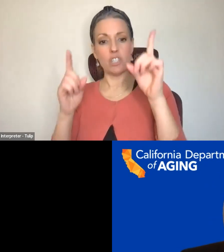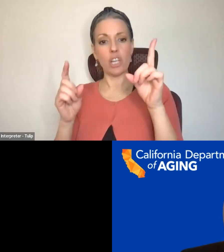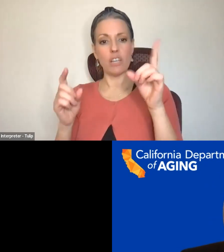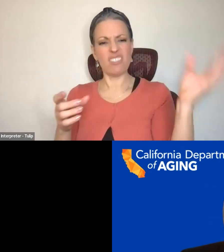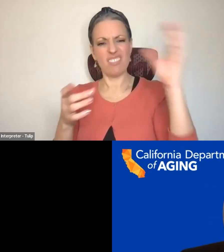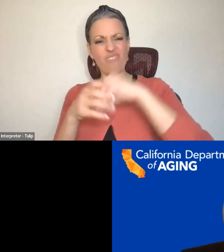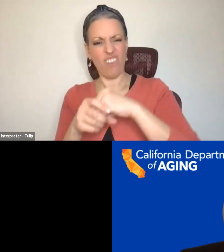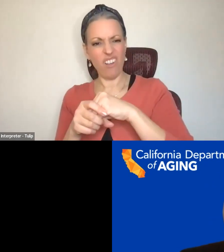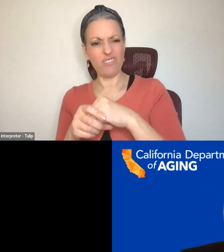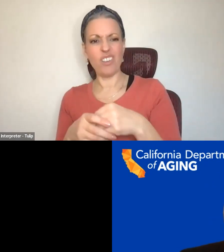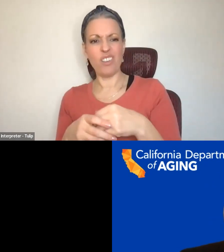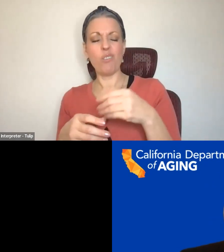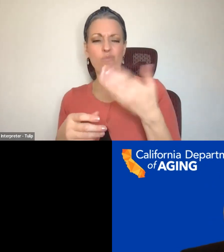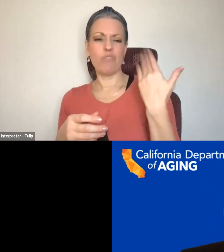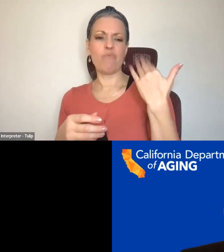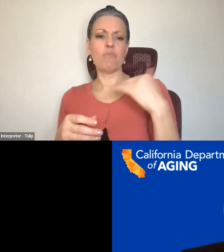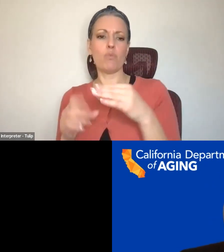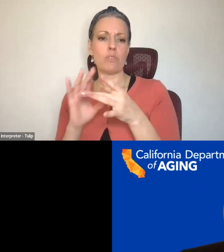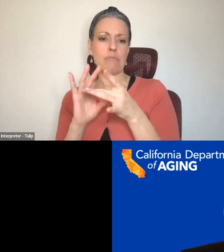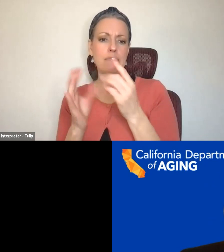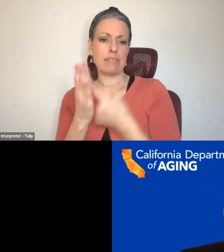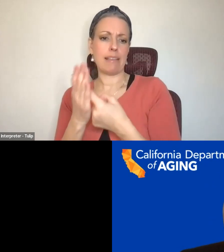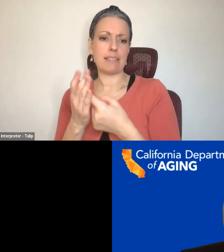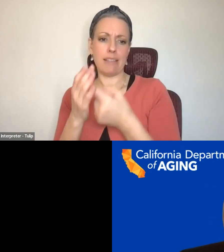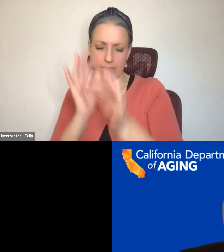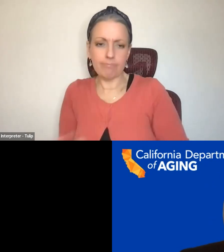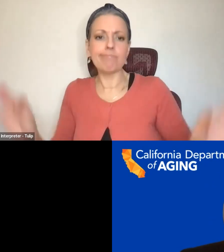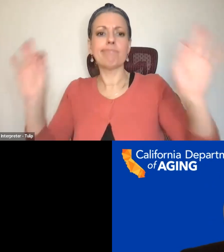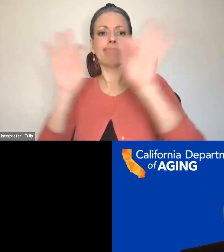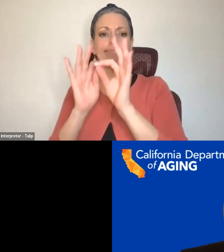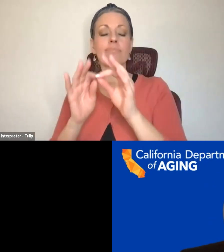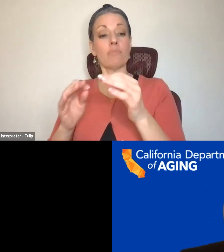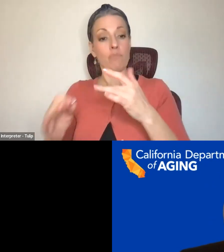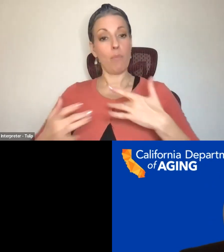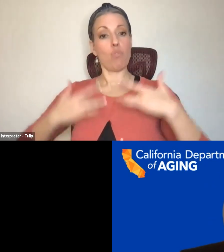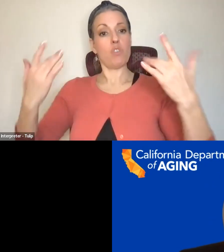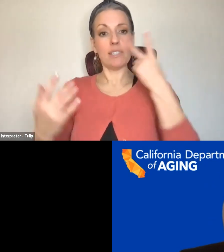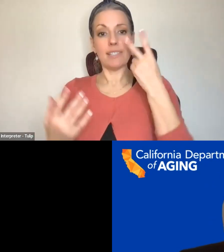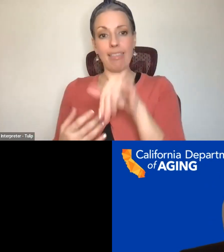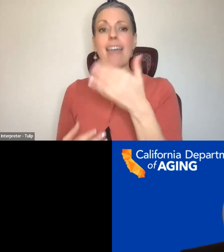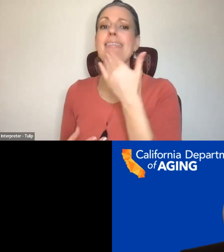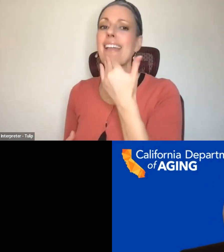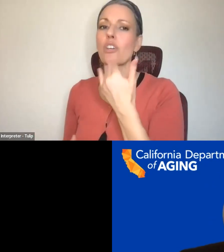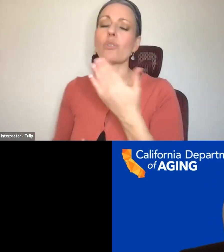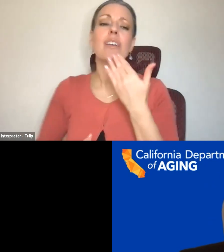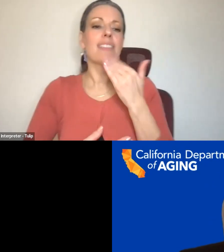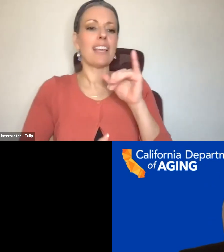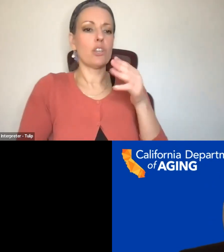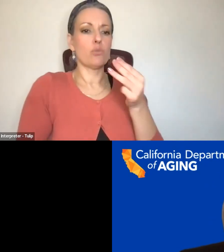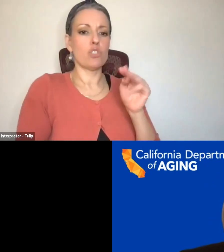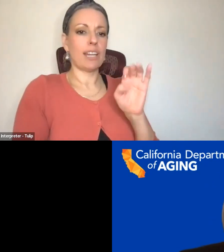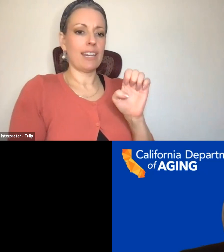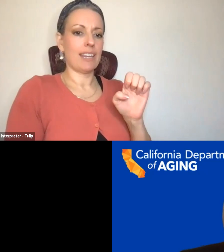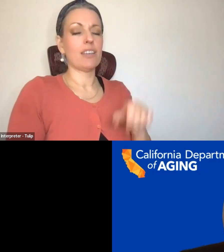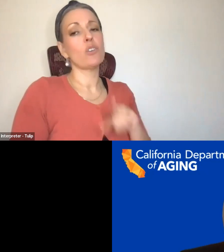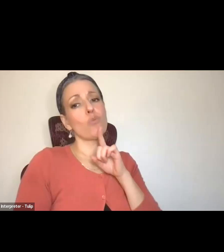was already mentioned, I think is huge. And I'm just thrilled to see this. Thank you. Thank you so much, Janie, particularly